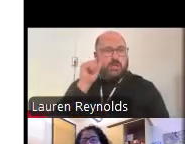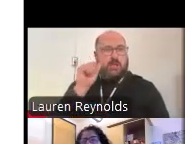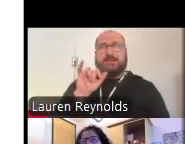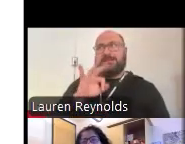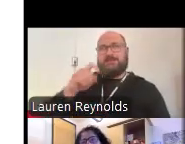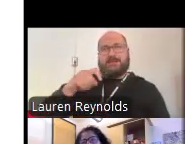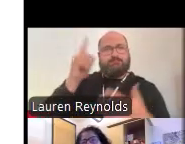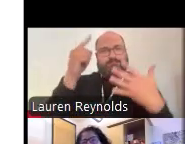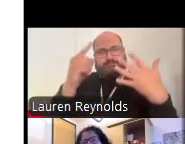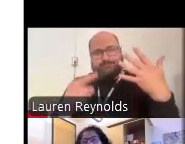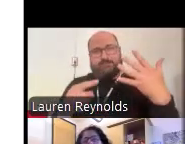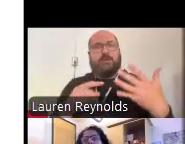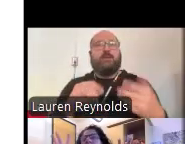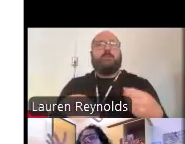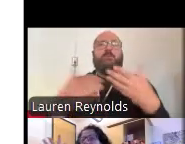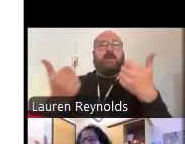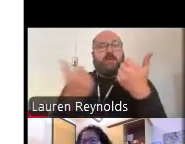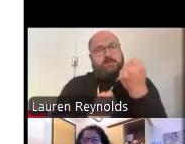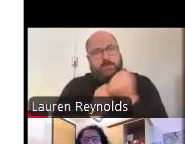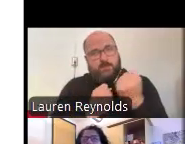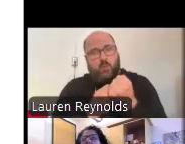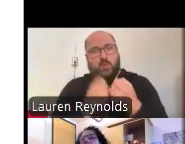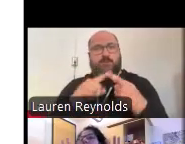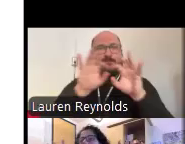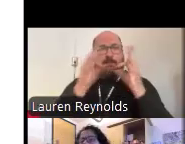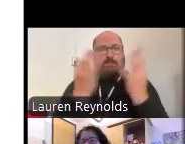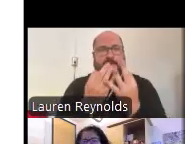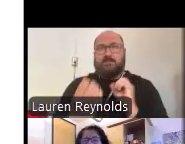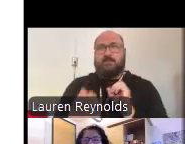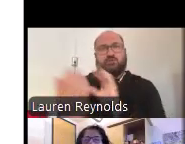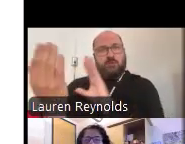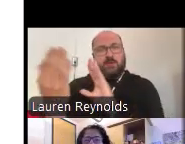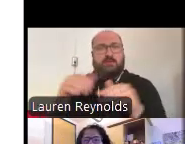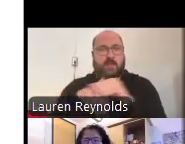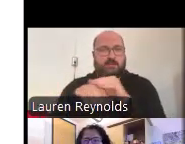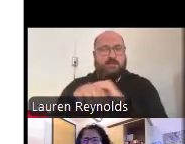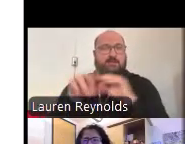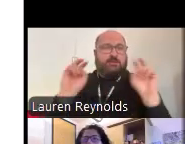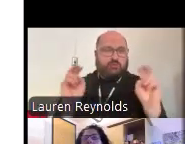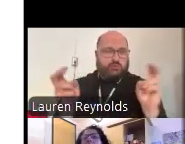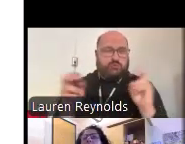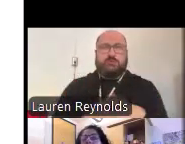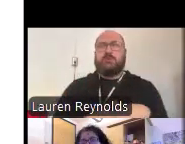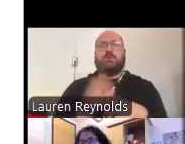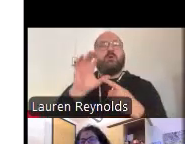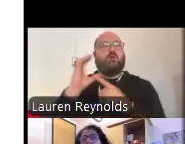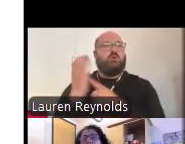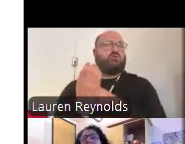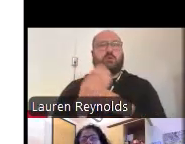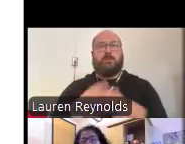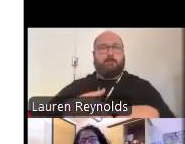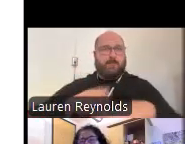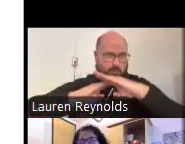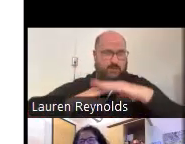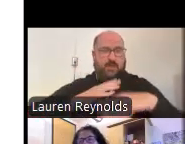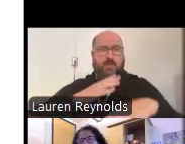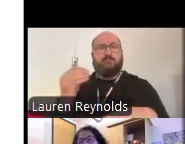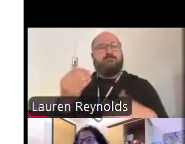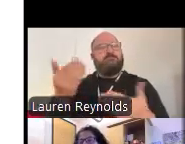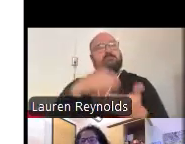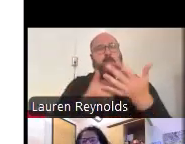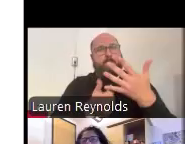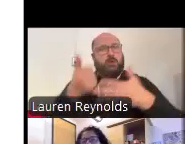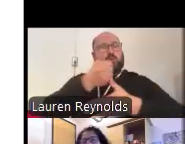forth, provide support to families, address access issues, cultural barriers, and again, prioritizing